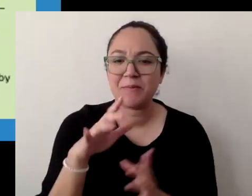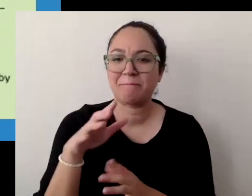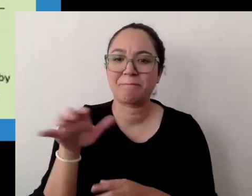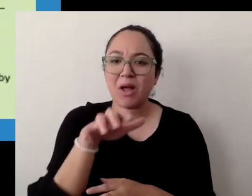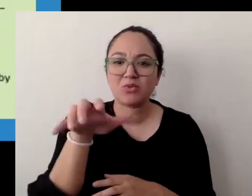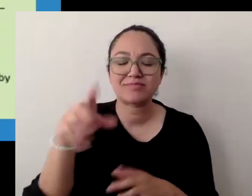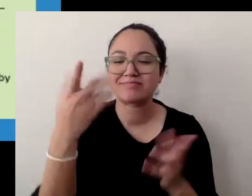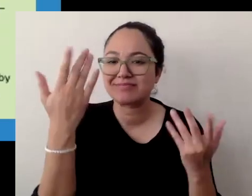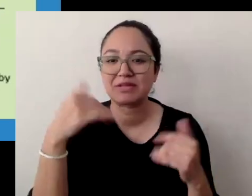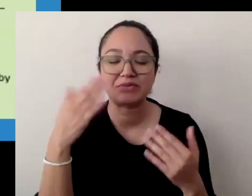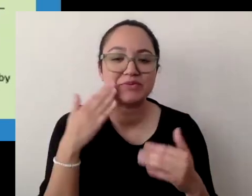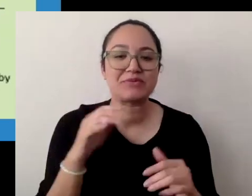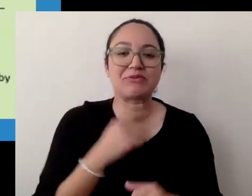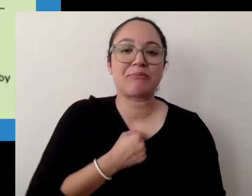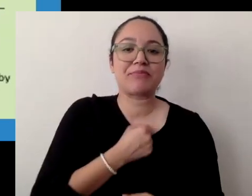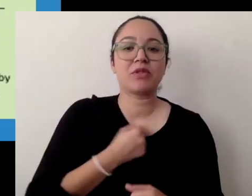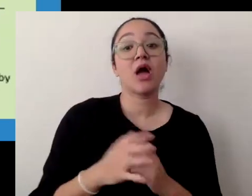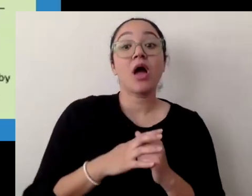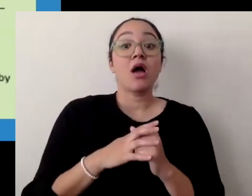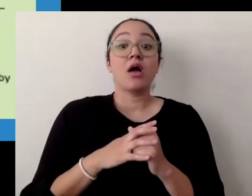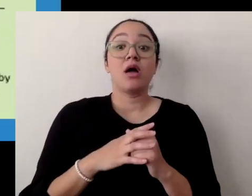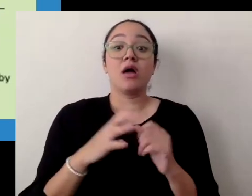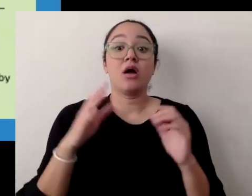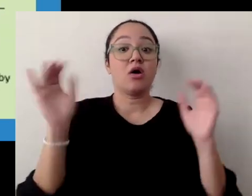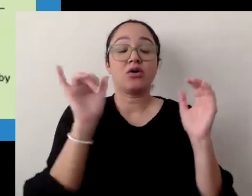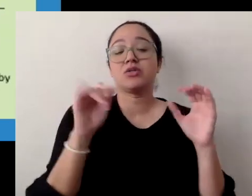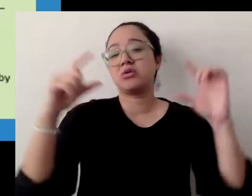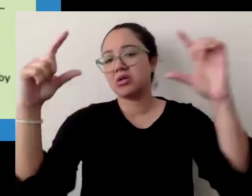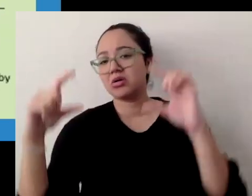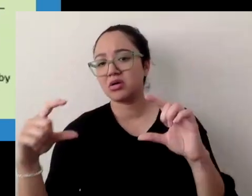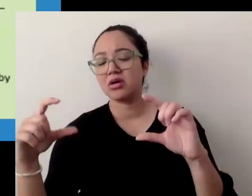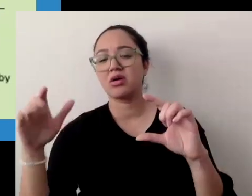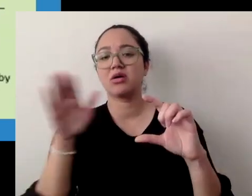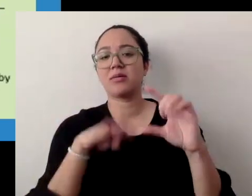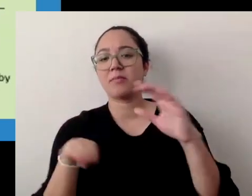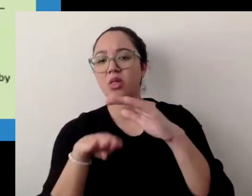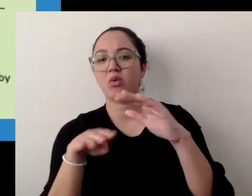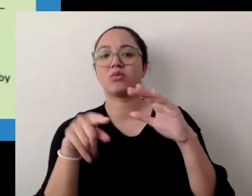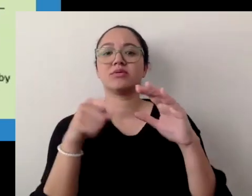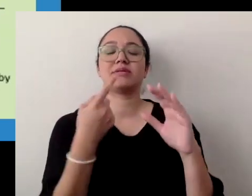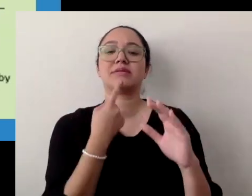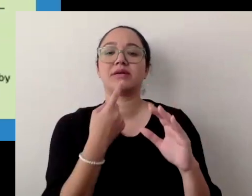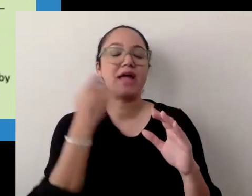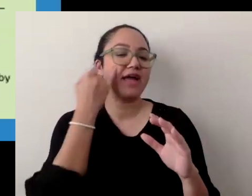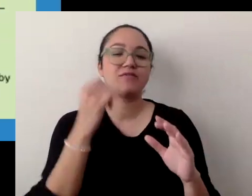that. And here down below, we've added some information for those who are non-Spanish